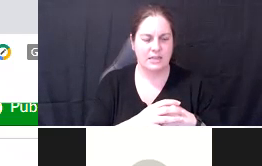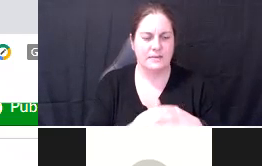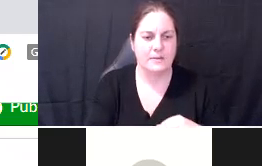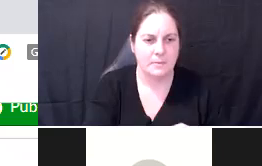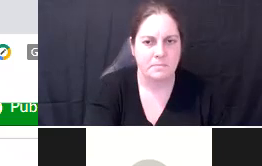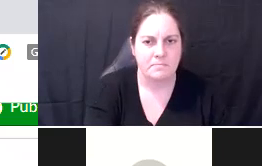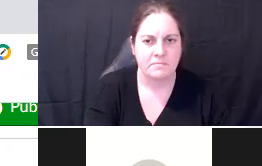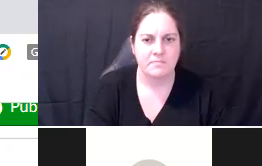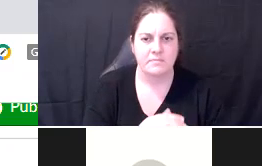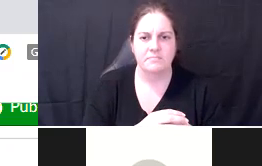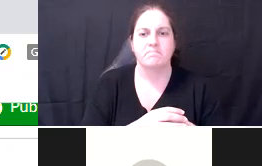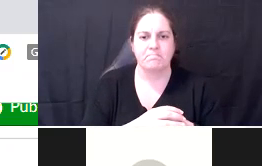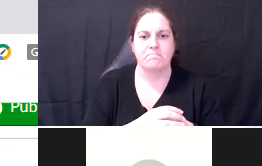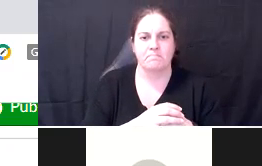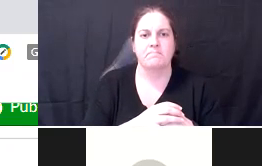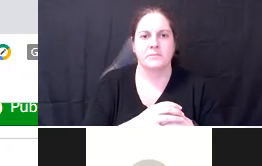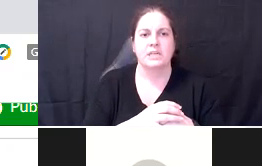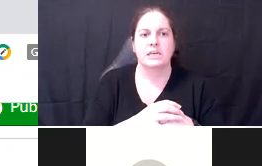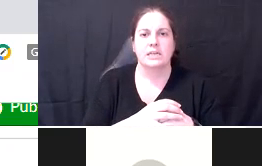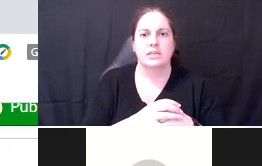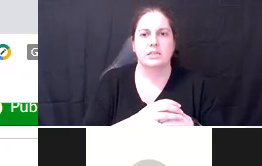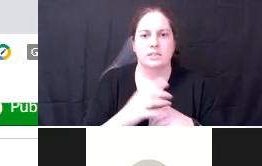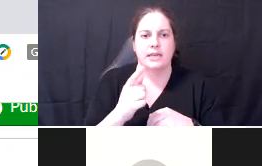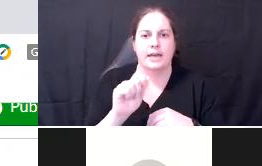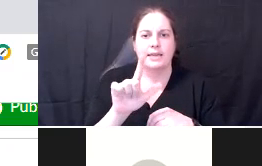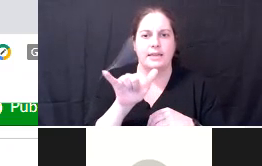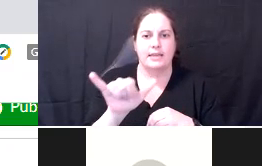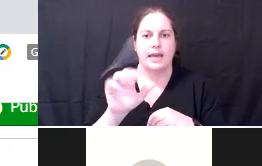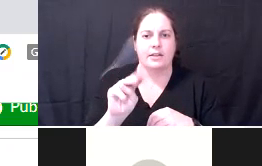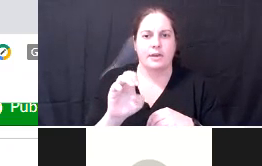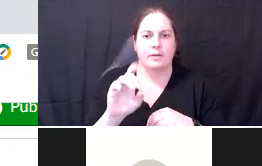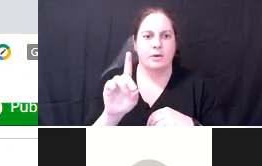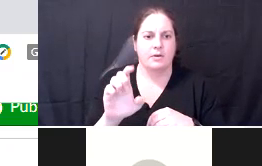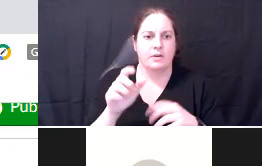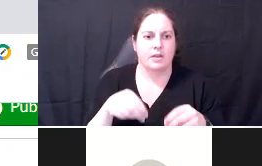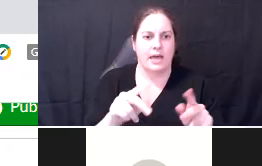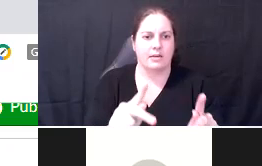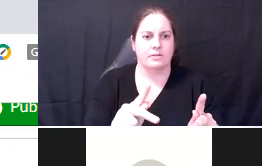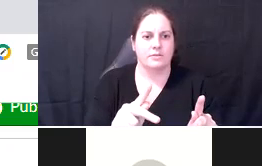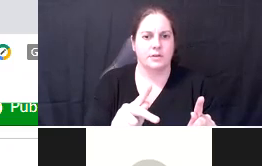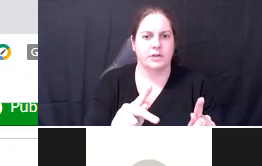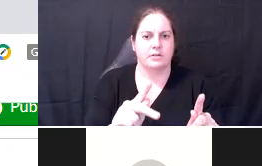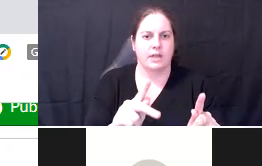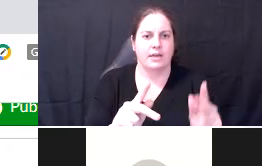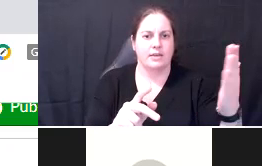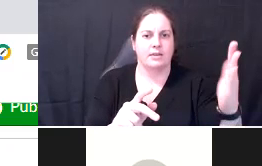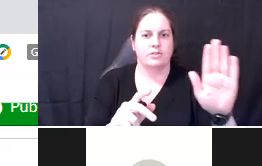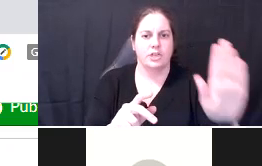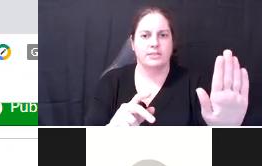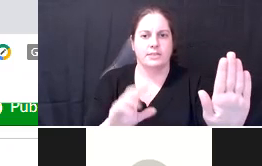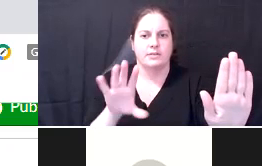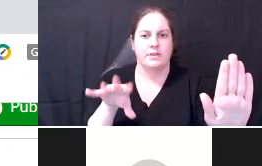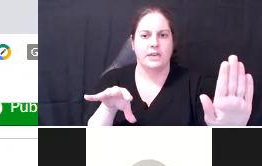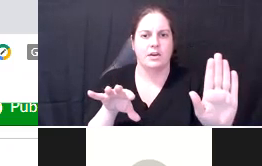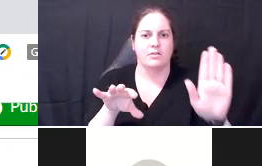Yeah, I think I'm in gallery mode right now. Mm-hmm. Yeah. Yeah, gallery mode allows for like